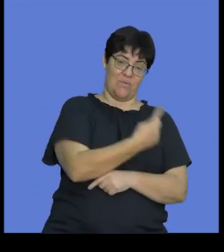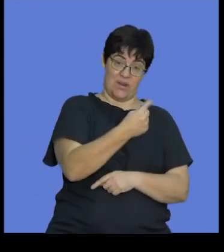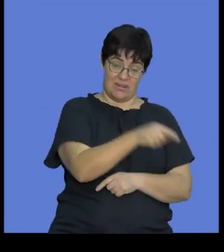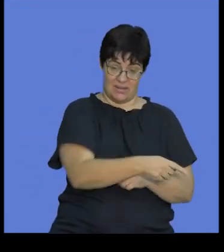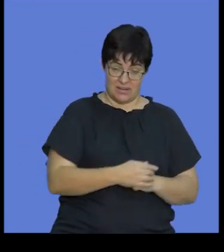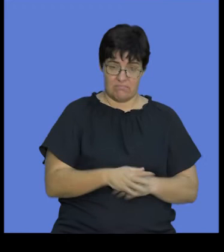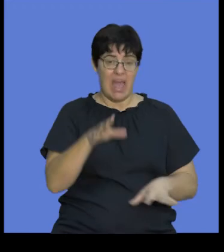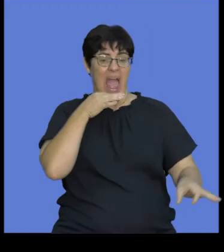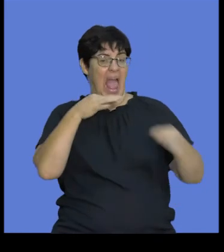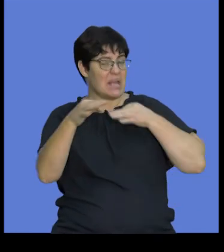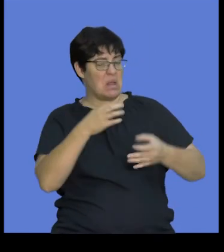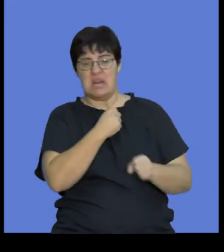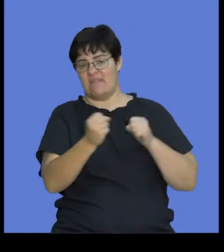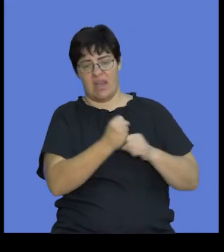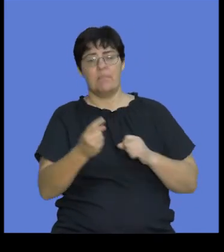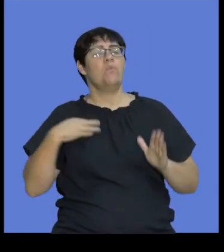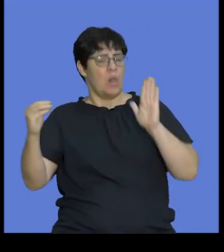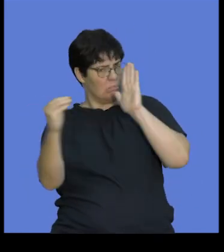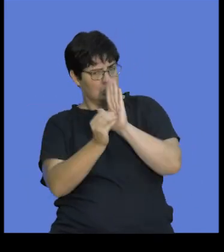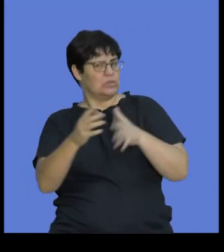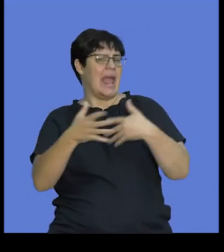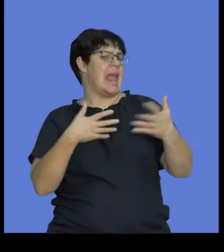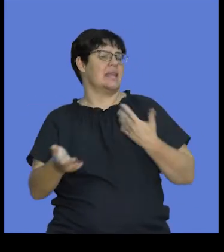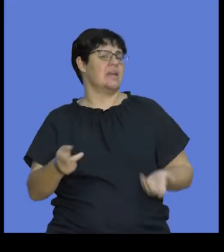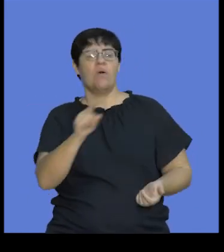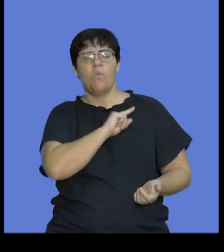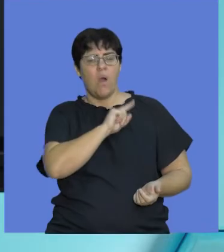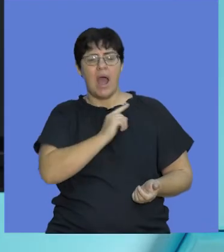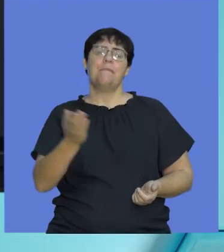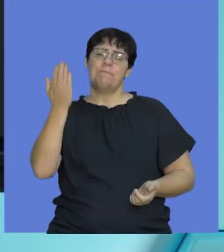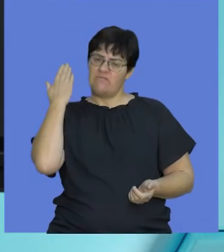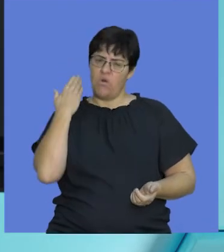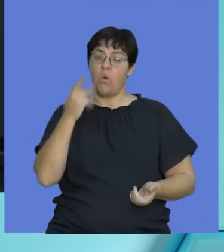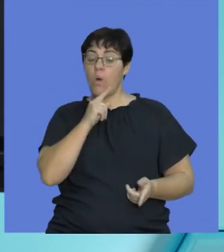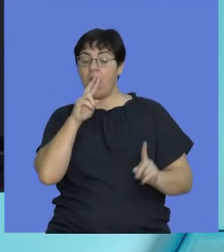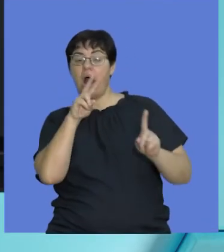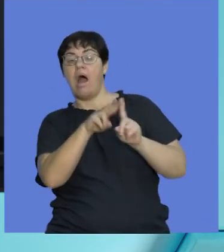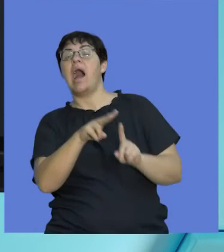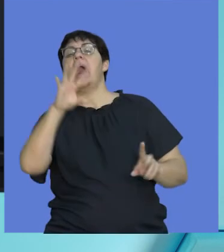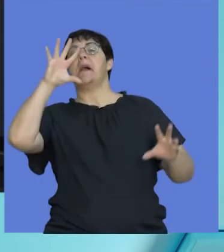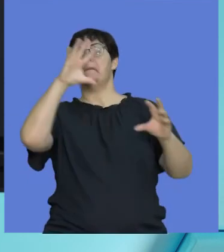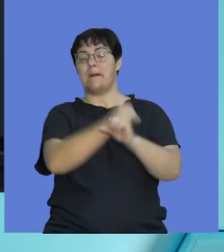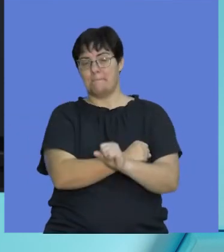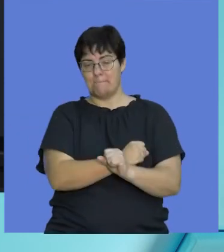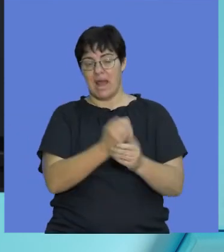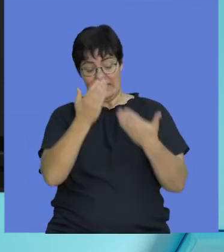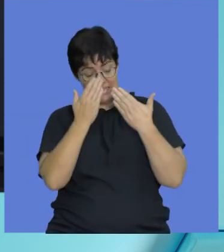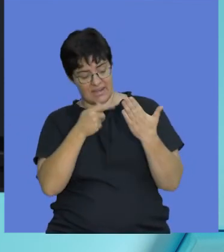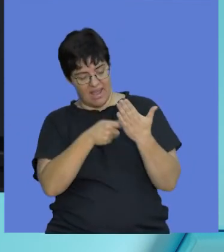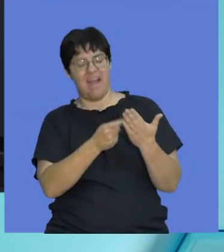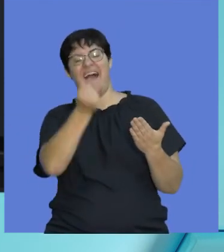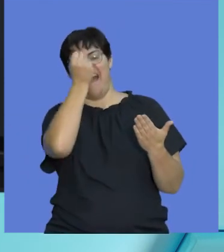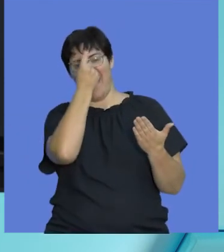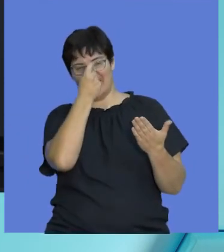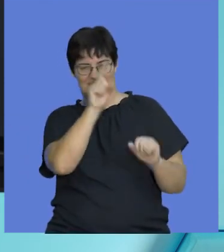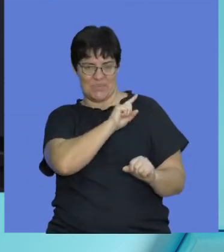They didn't ask for an explanation, but we're going to put one in anyway, like the last one, because that means that when you come to